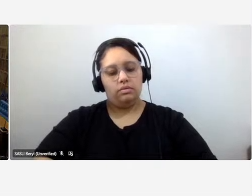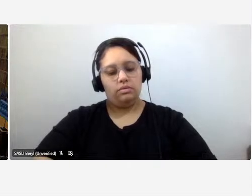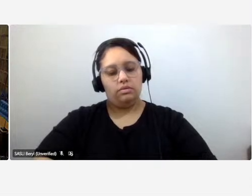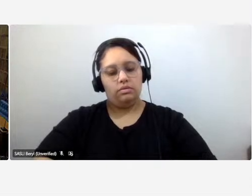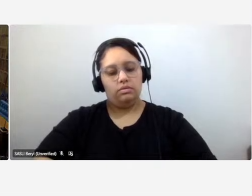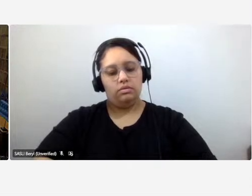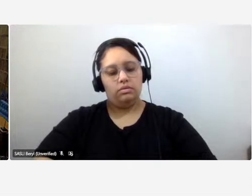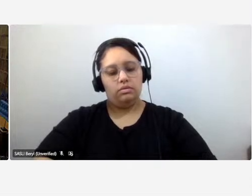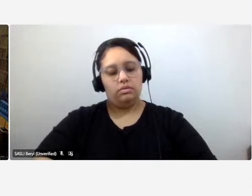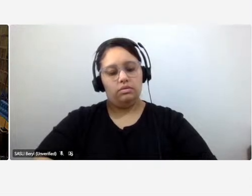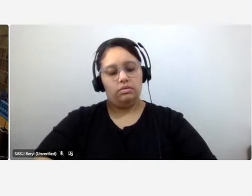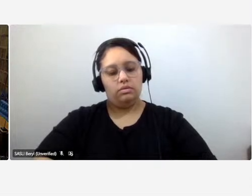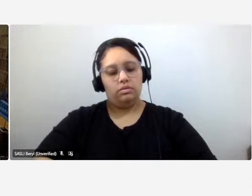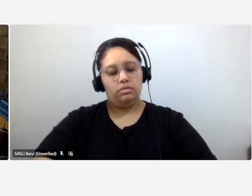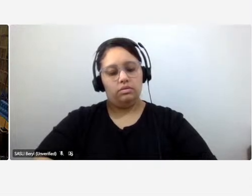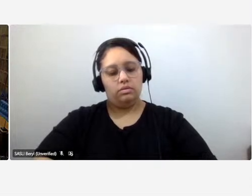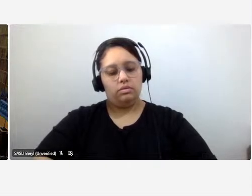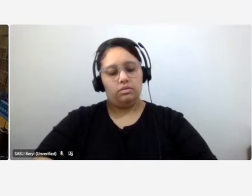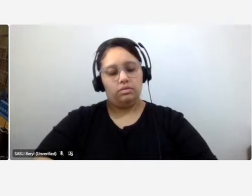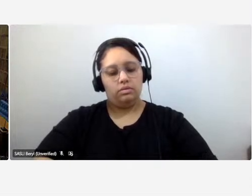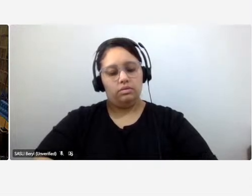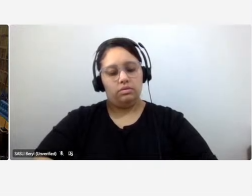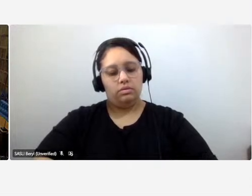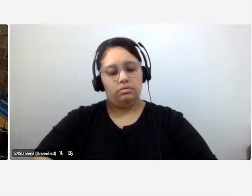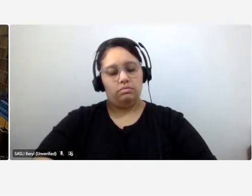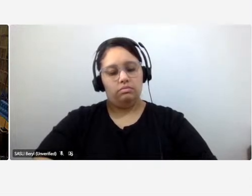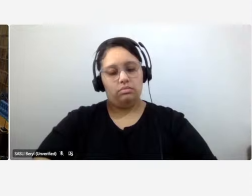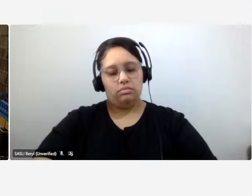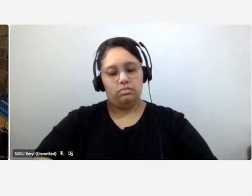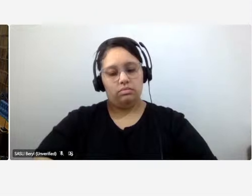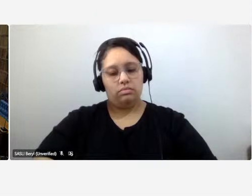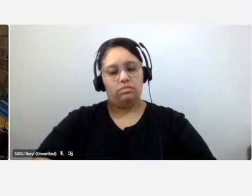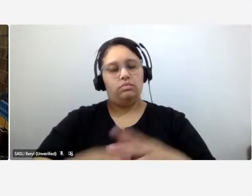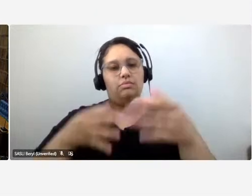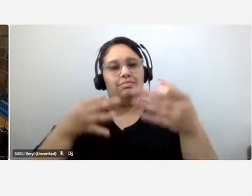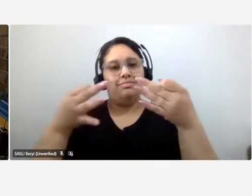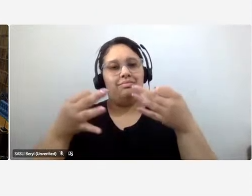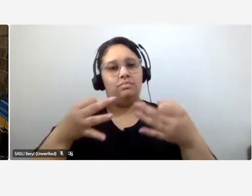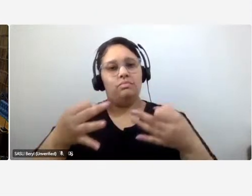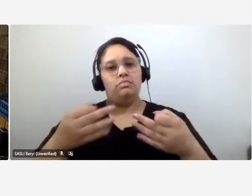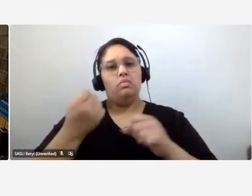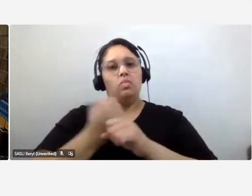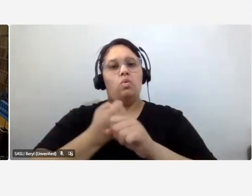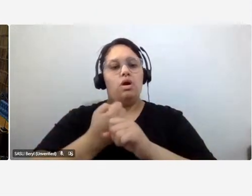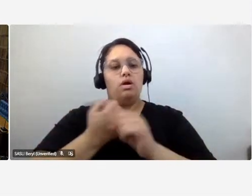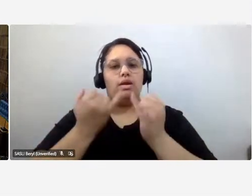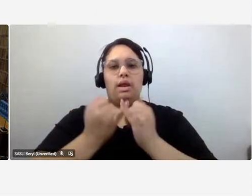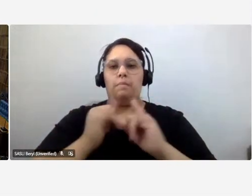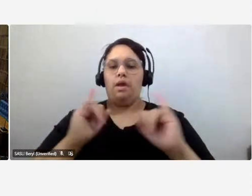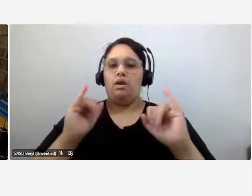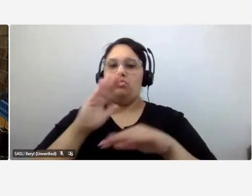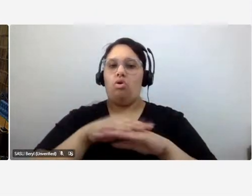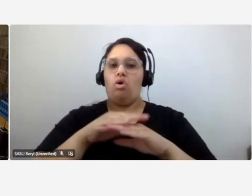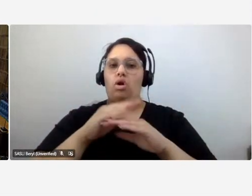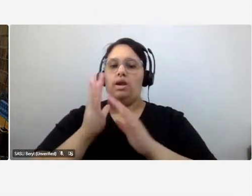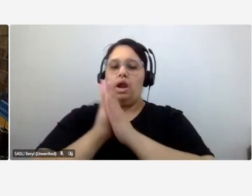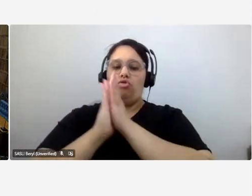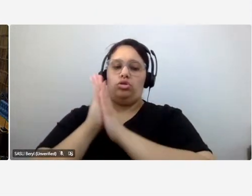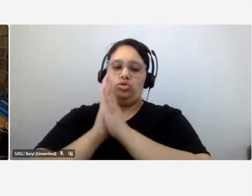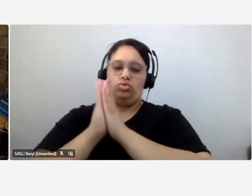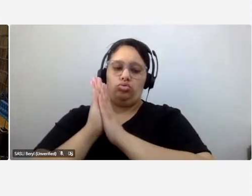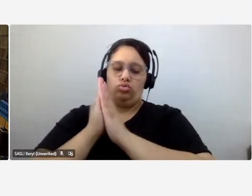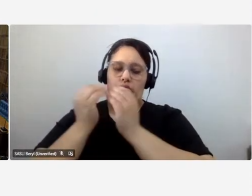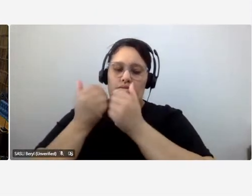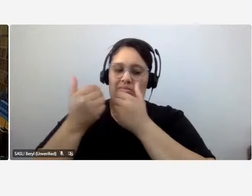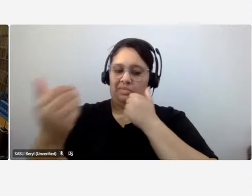Just a description of the work Independent Tribunal on Heritage does, but with